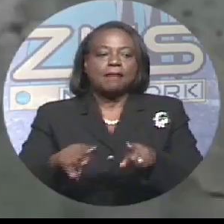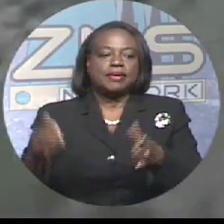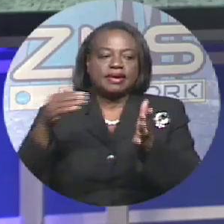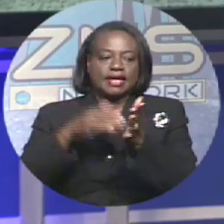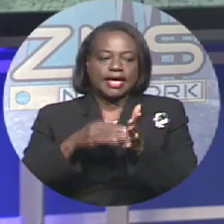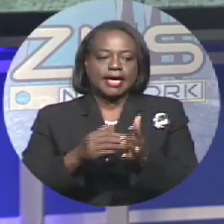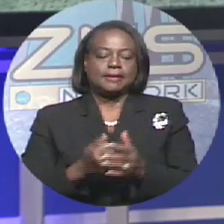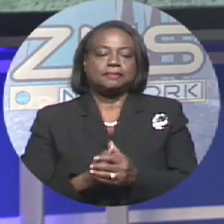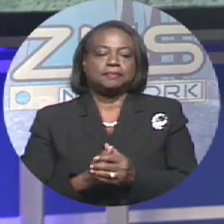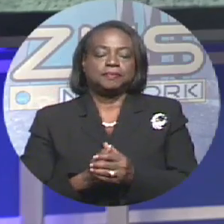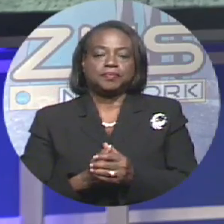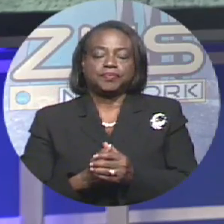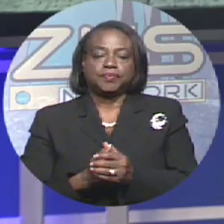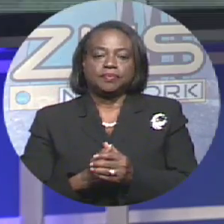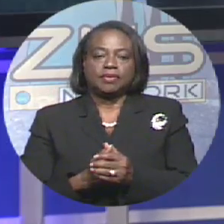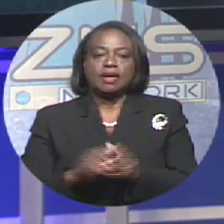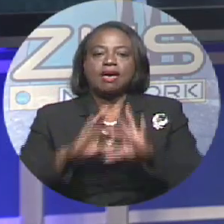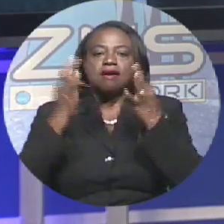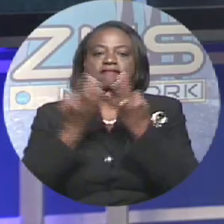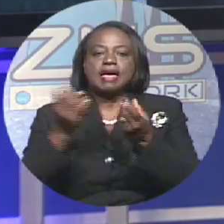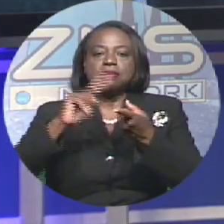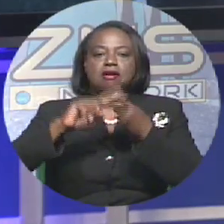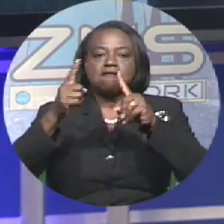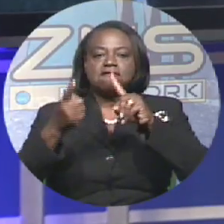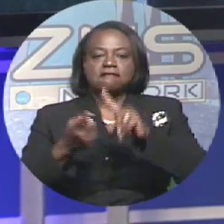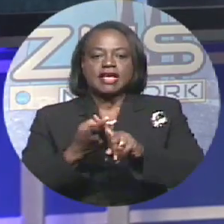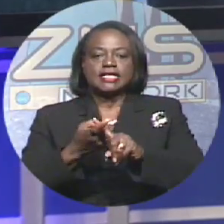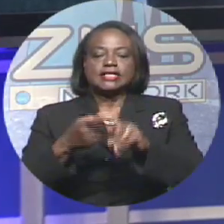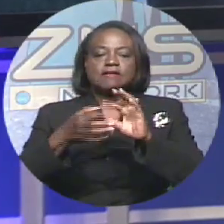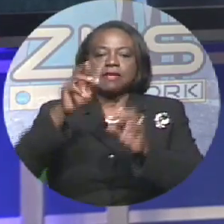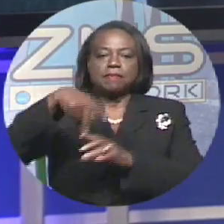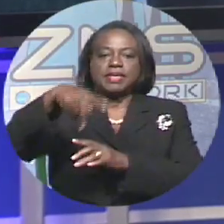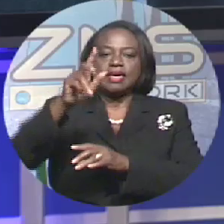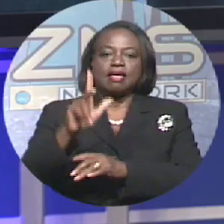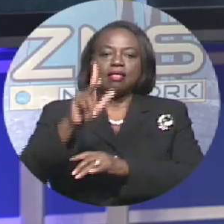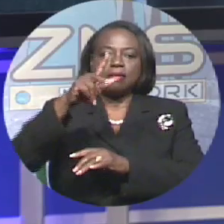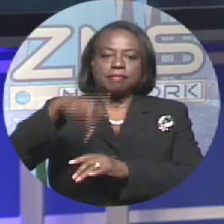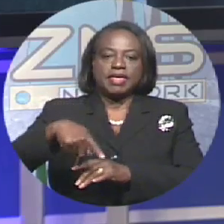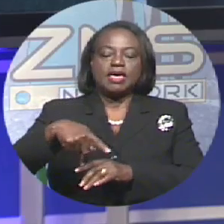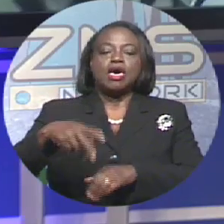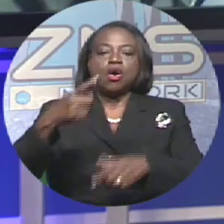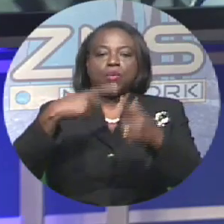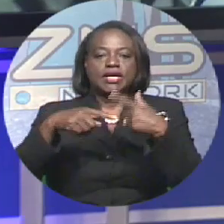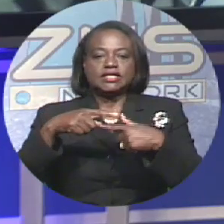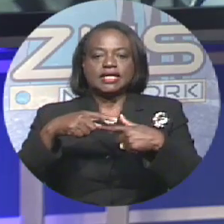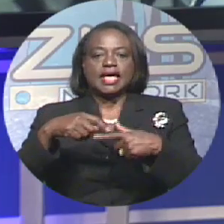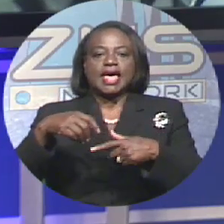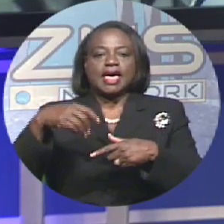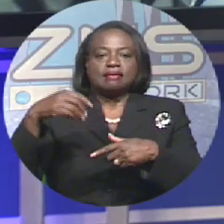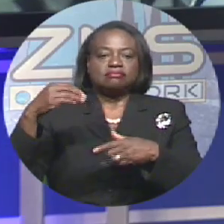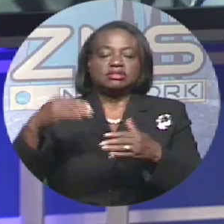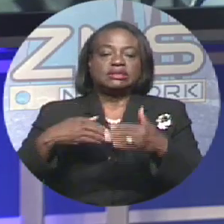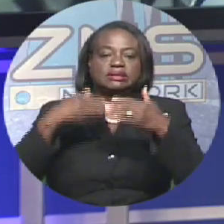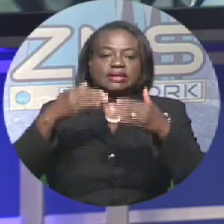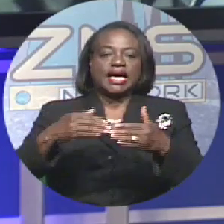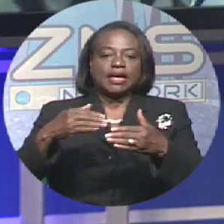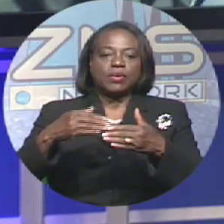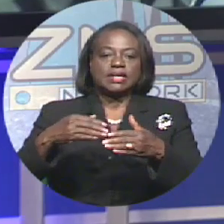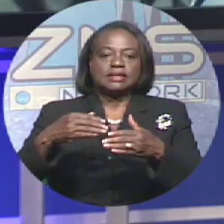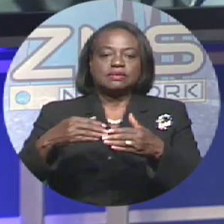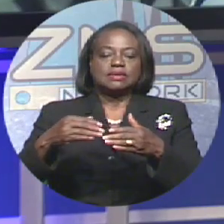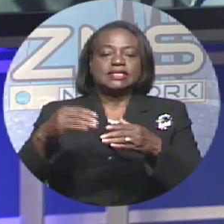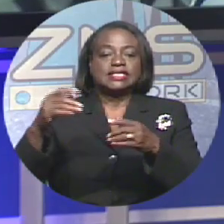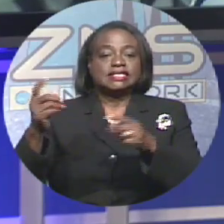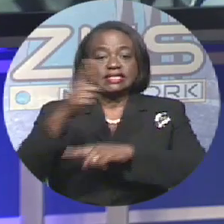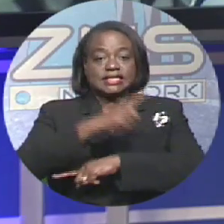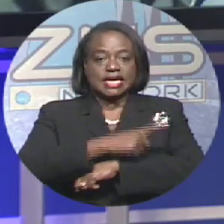Gibson. Family, friends, and Progressive Liberal Party supporters flocked to PLP headquarters today to reflect on the life and